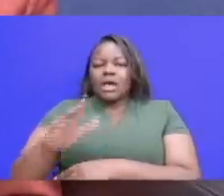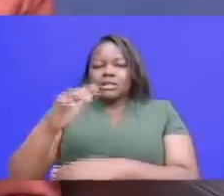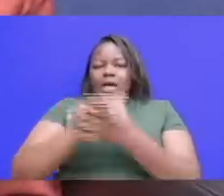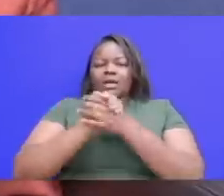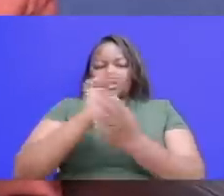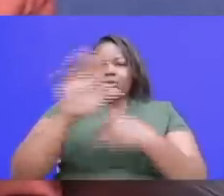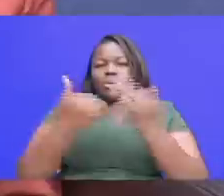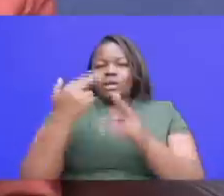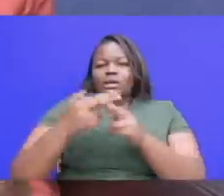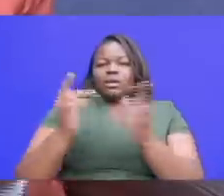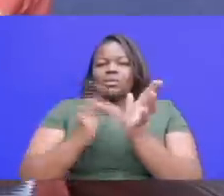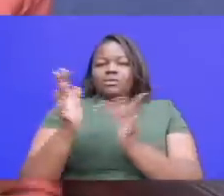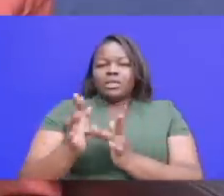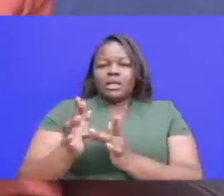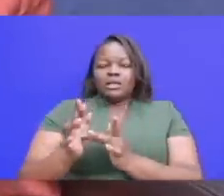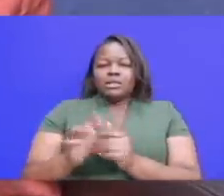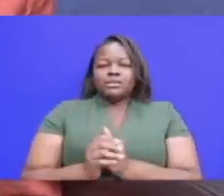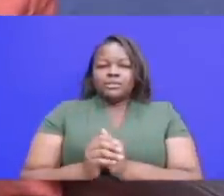name of Jesus. Amen. Amen. Brother Migok, welcome.